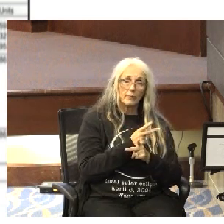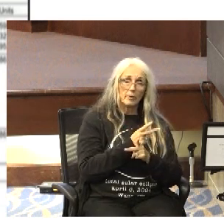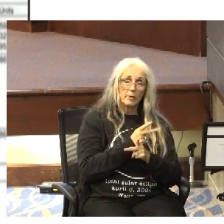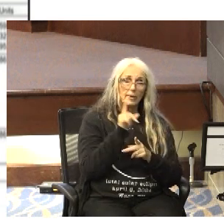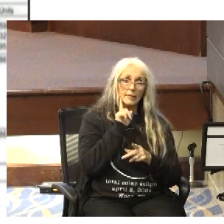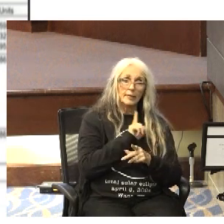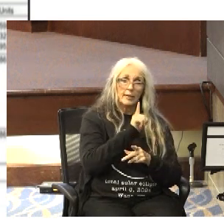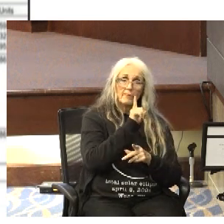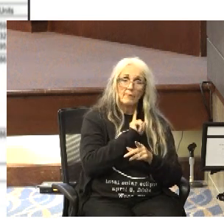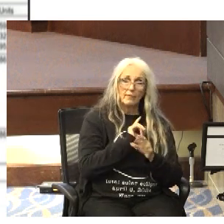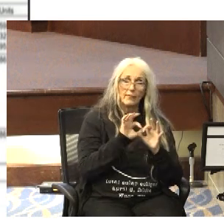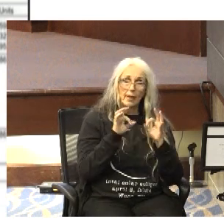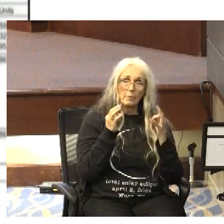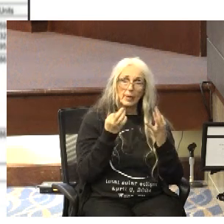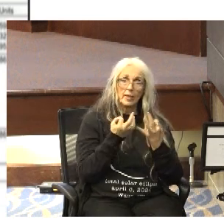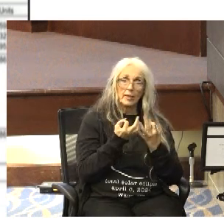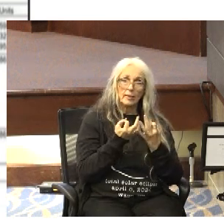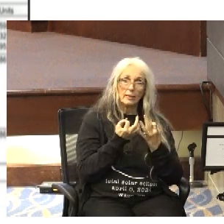single-family offerings.